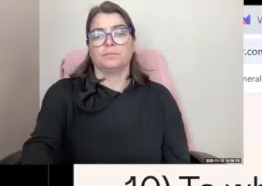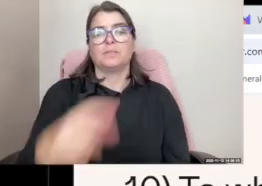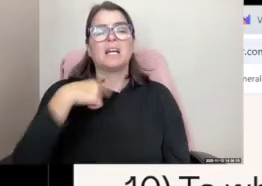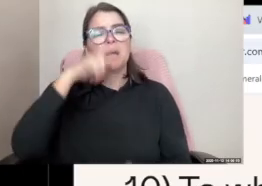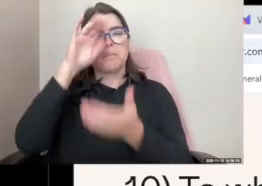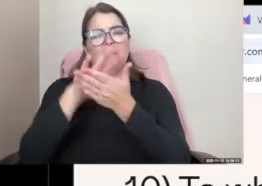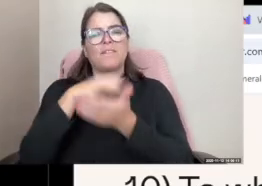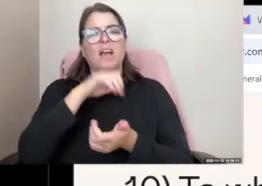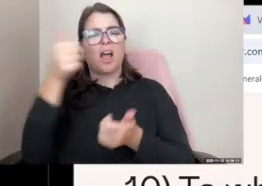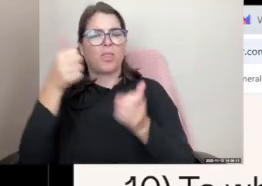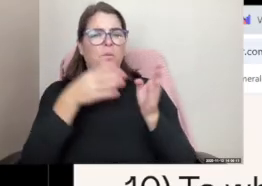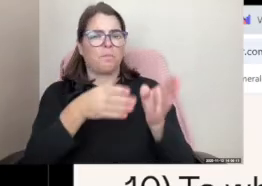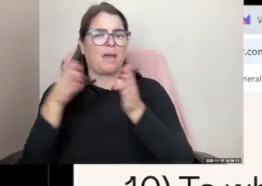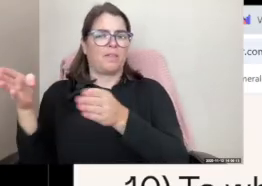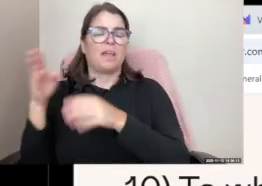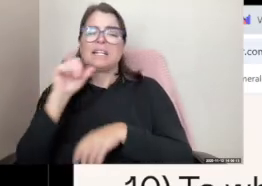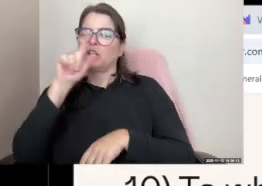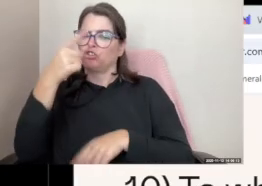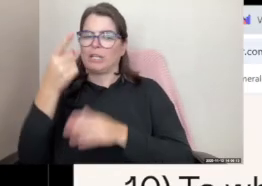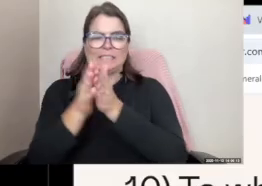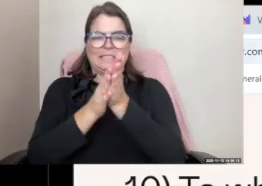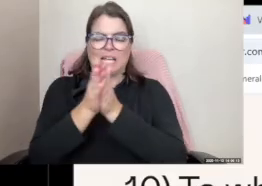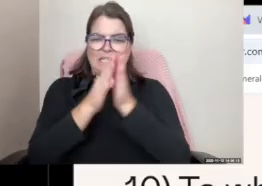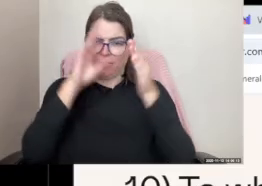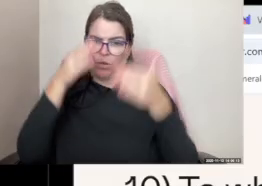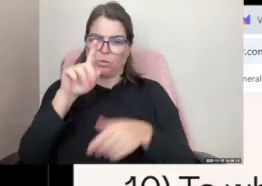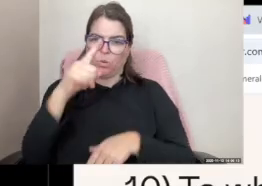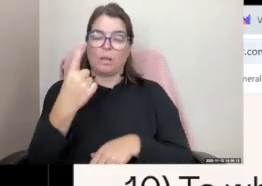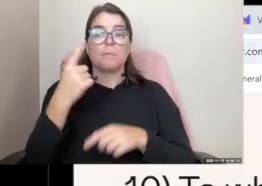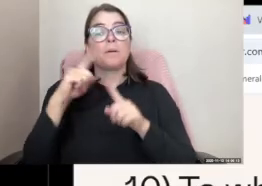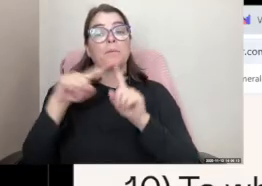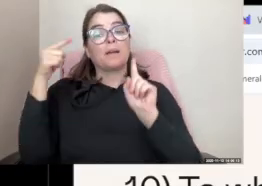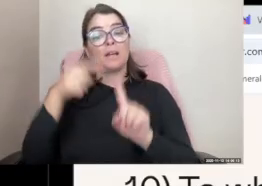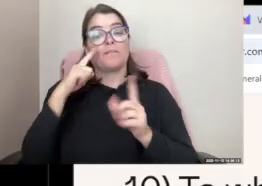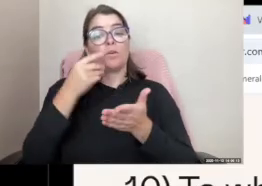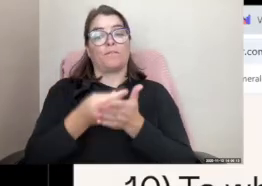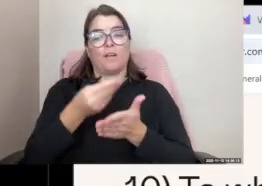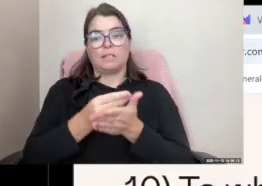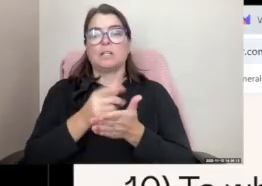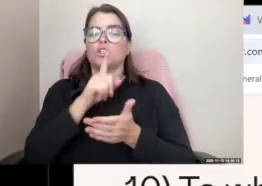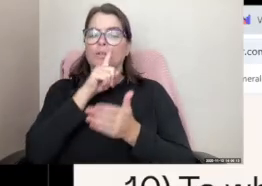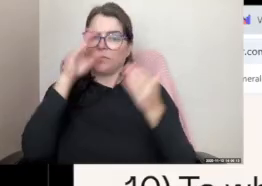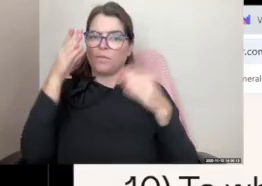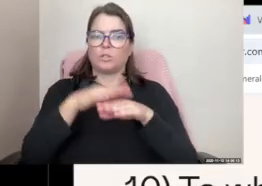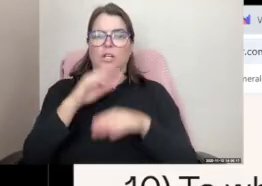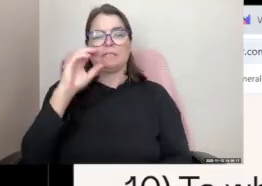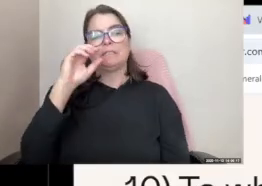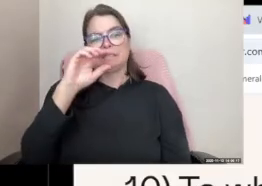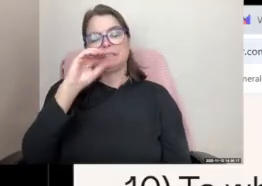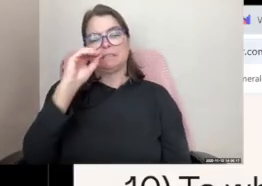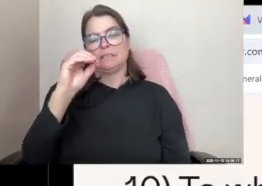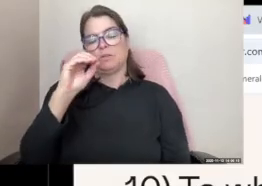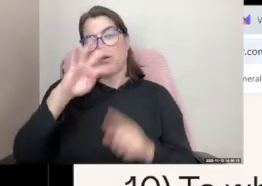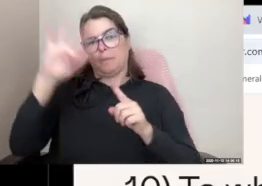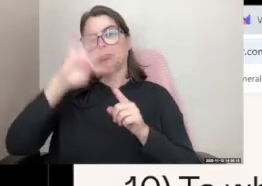focusing on zero emission vehicles, and in terms of technology, and then I believe there's other